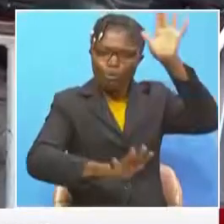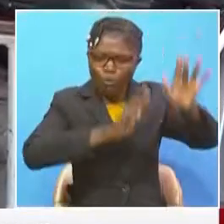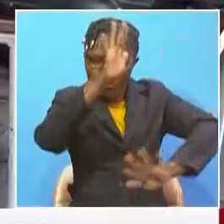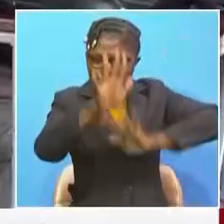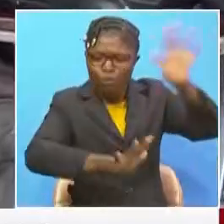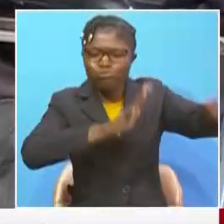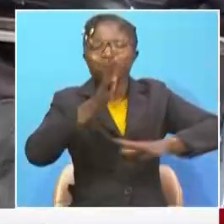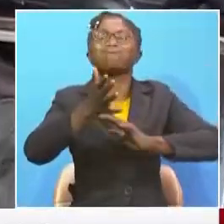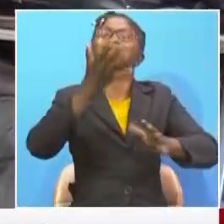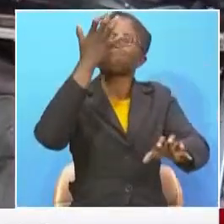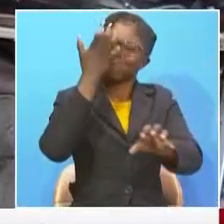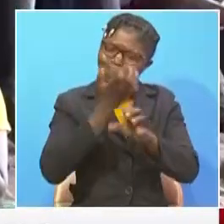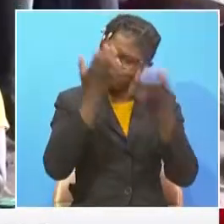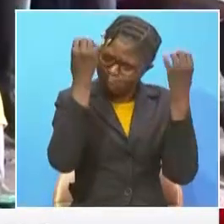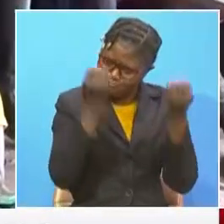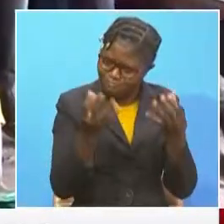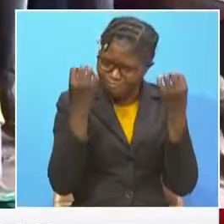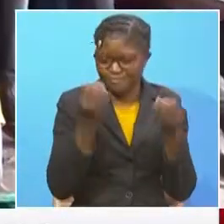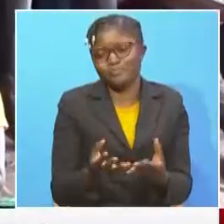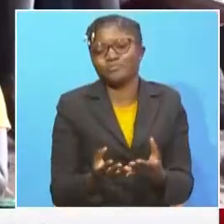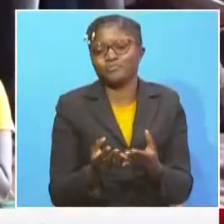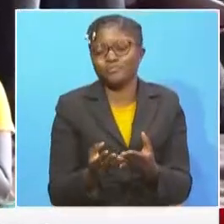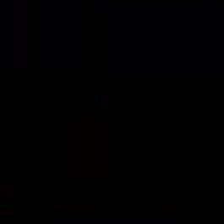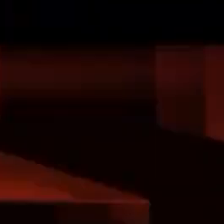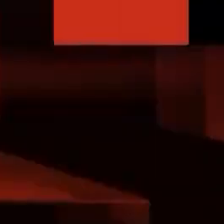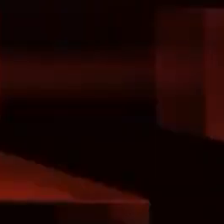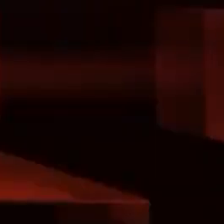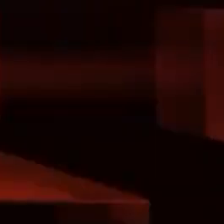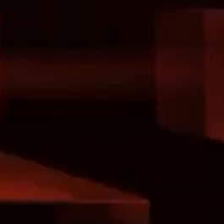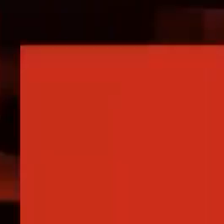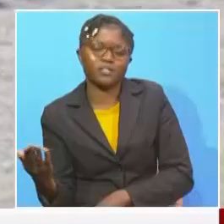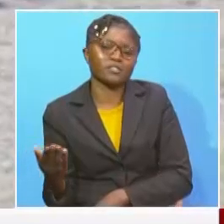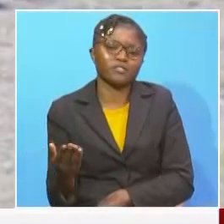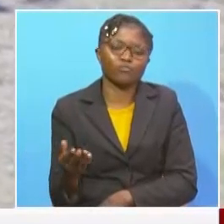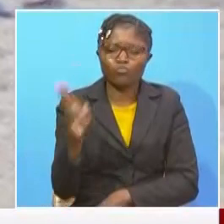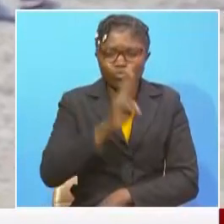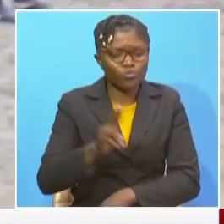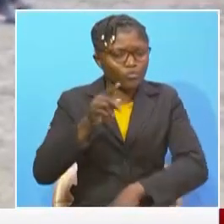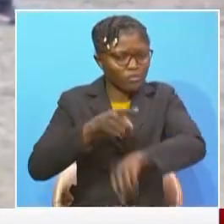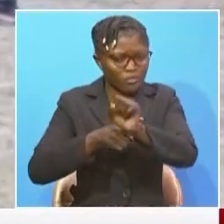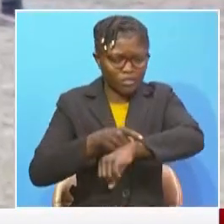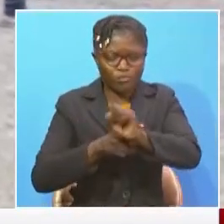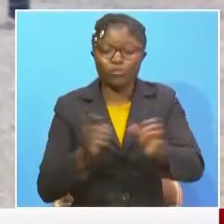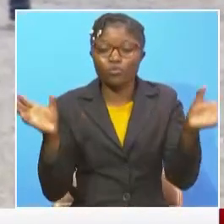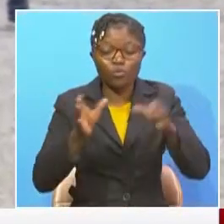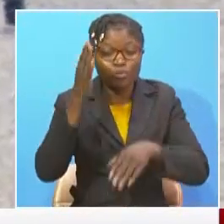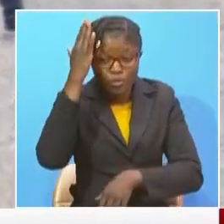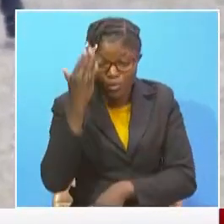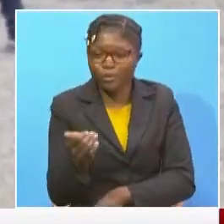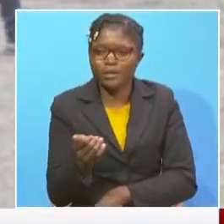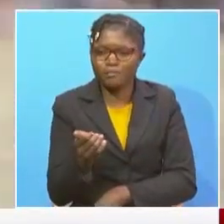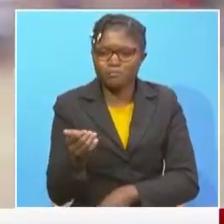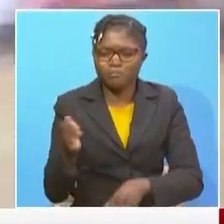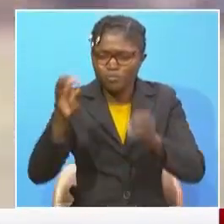5,000 people to benefit from wetland cropping exercise in Kaputa. Plus, FARS aged to intensify